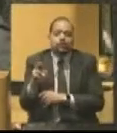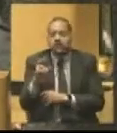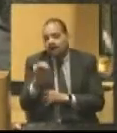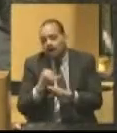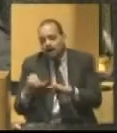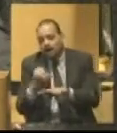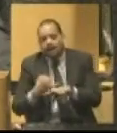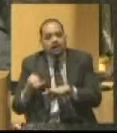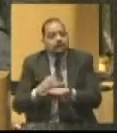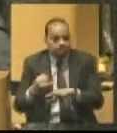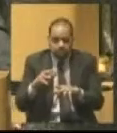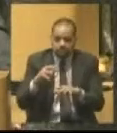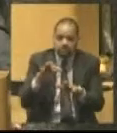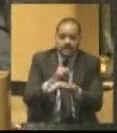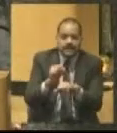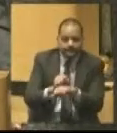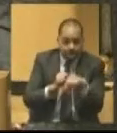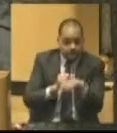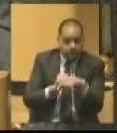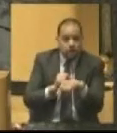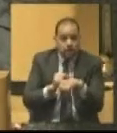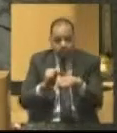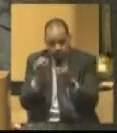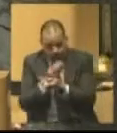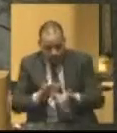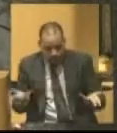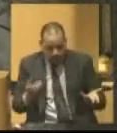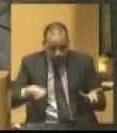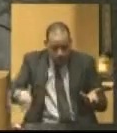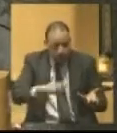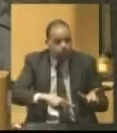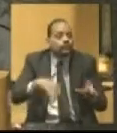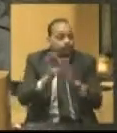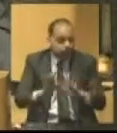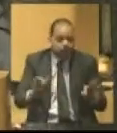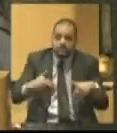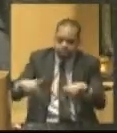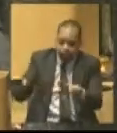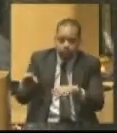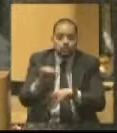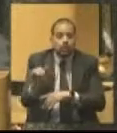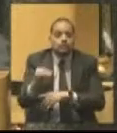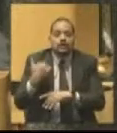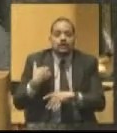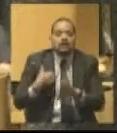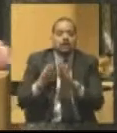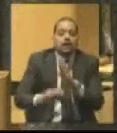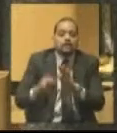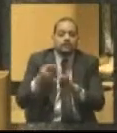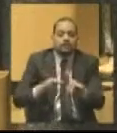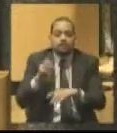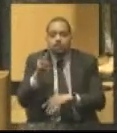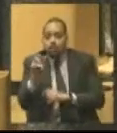Georgia, he freed the slaves, for he too had been given a copy of the August 8th instructions from the War Department. And in